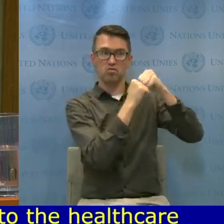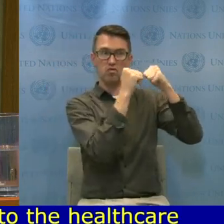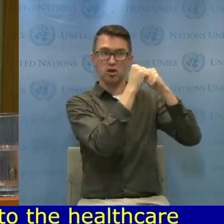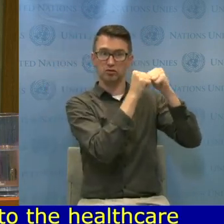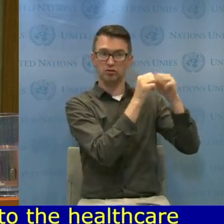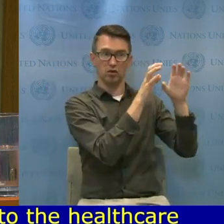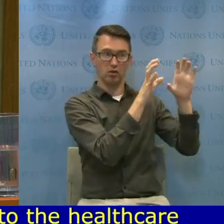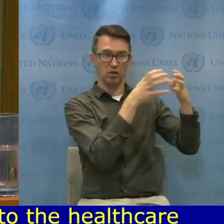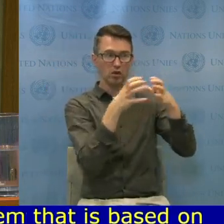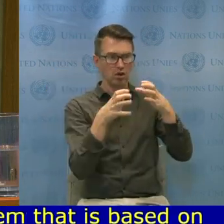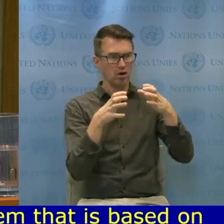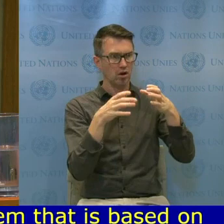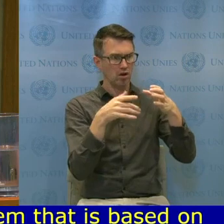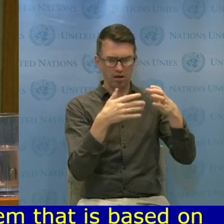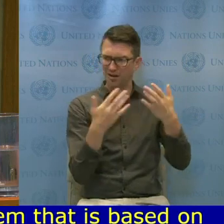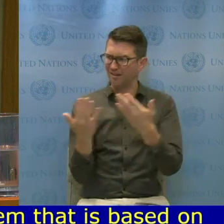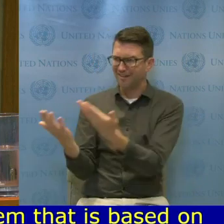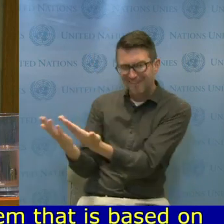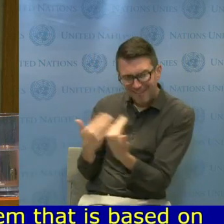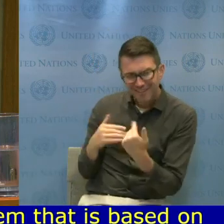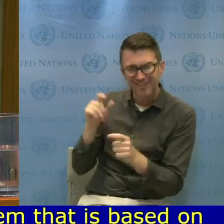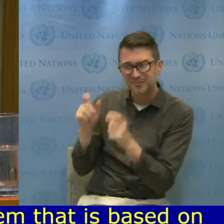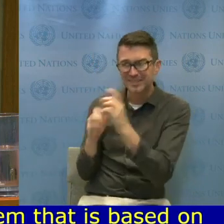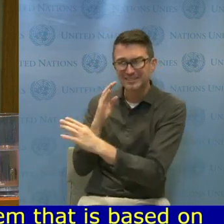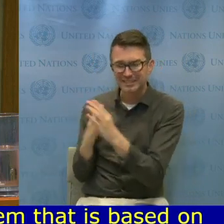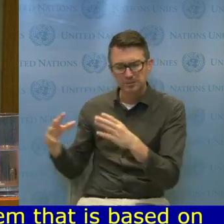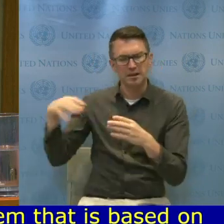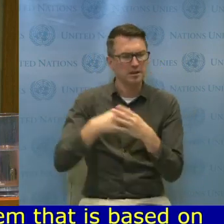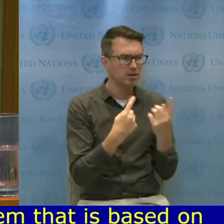we must ensure that that we take